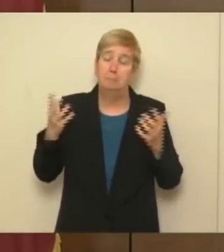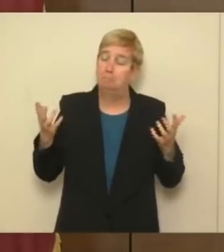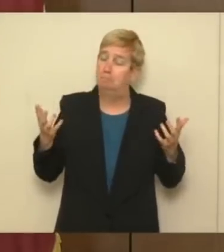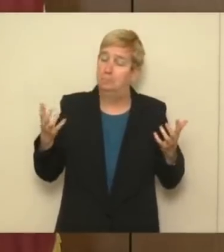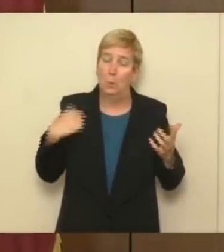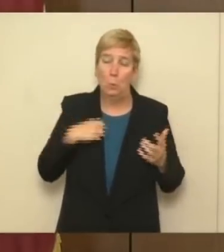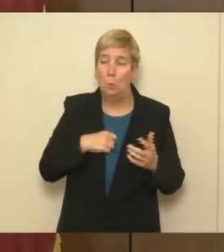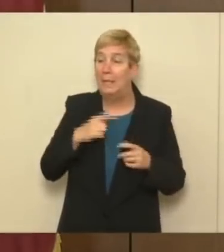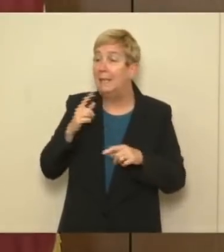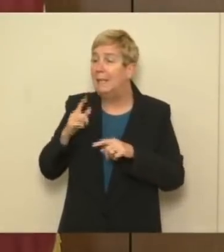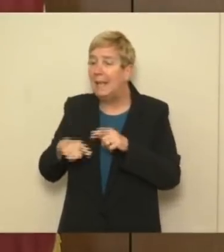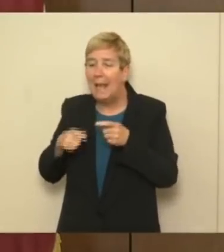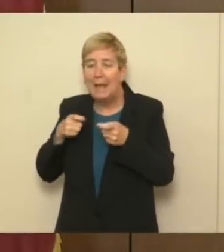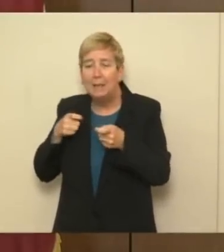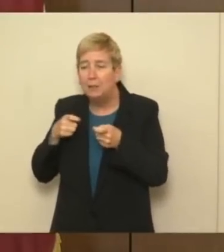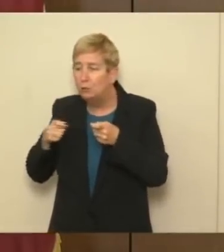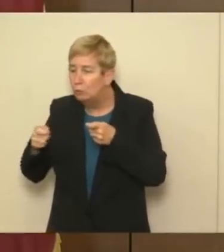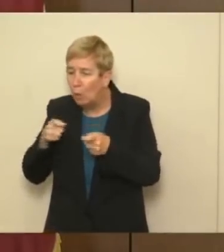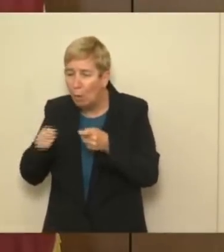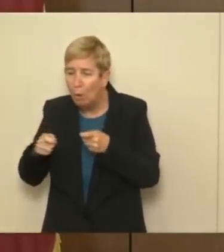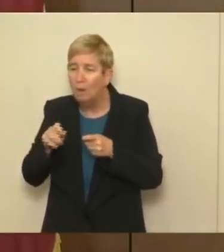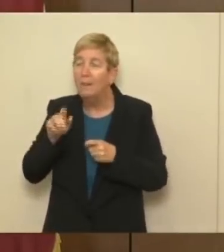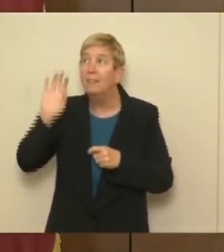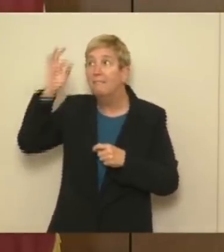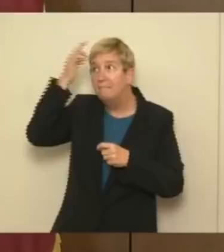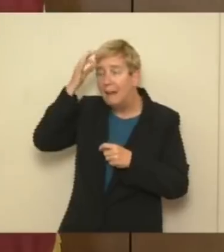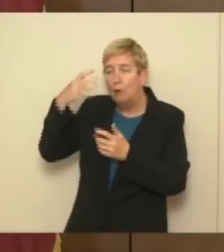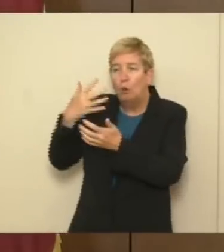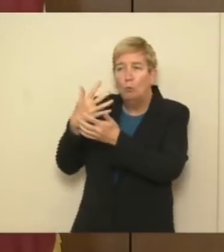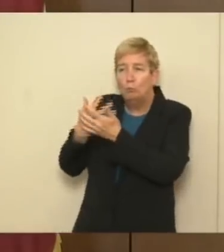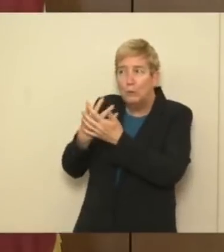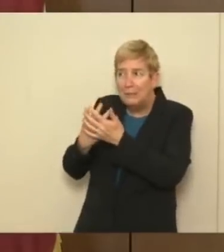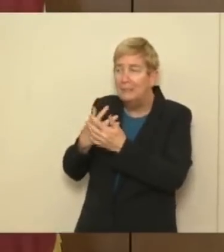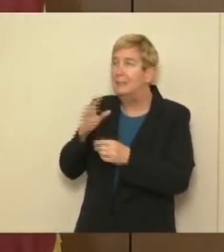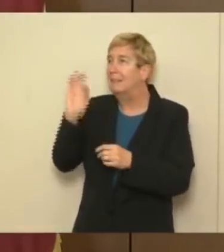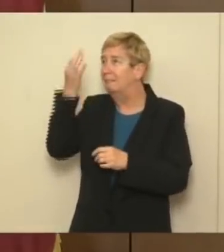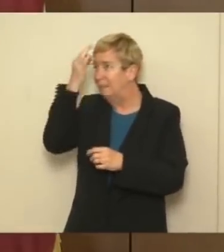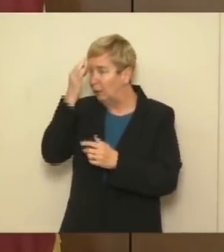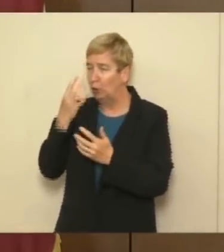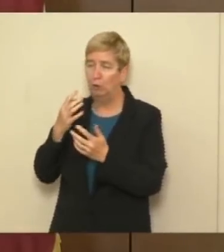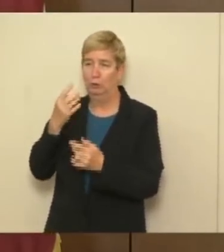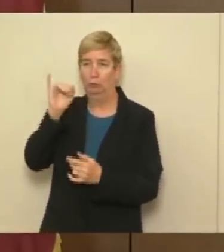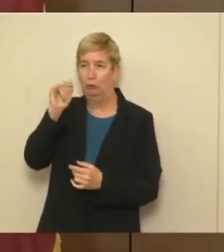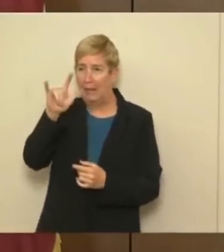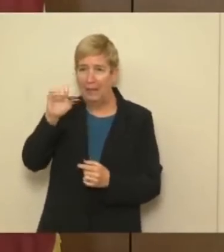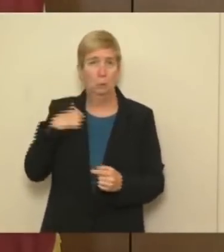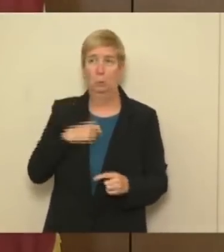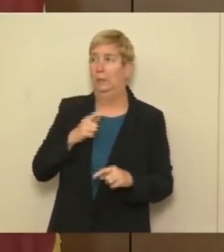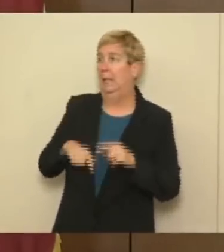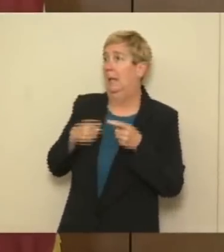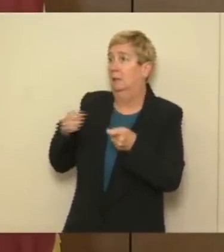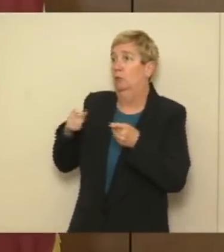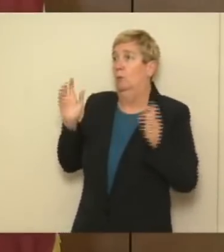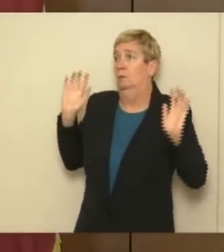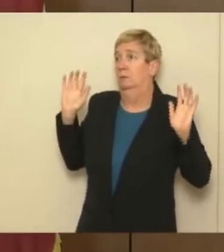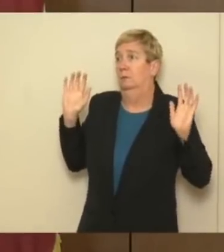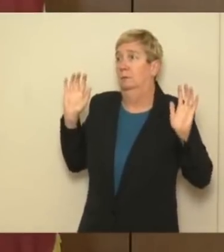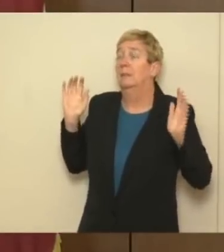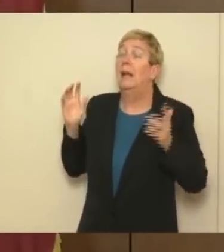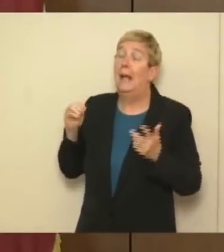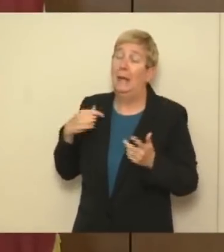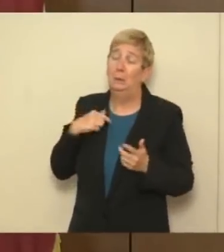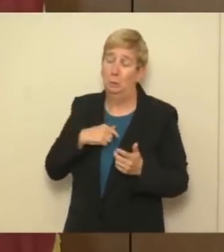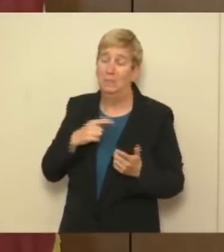control over the day-to-day standards of the federal prisons and detention centers, and it is an area that gives us